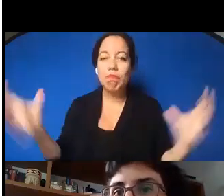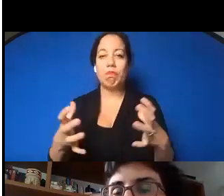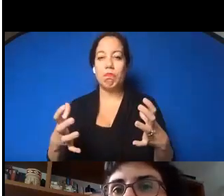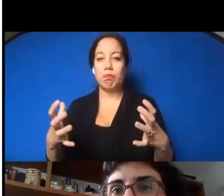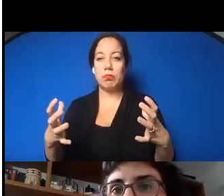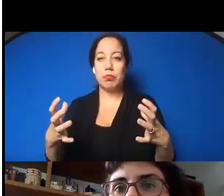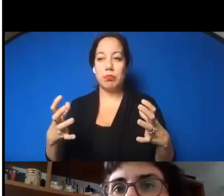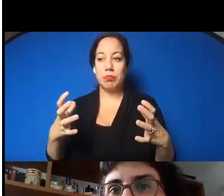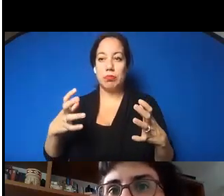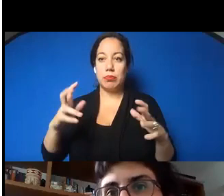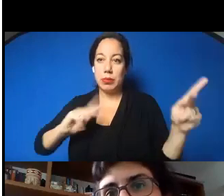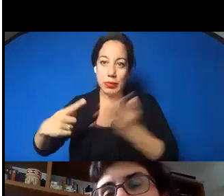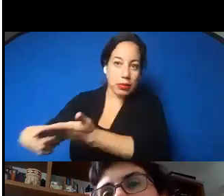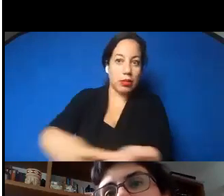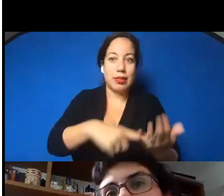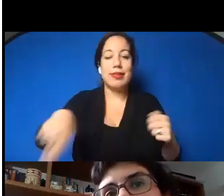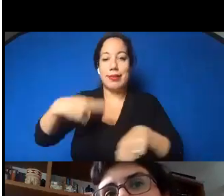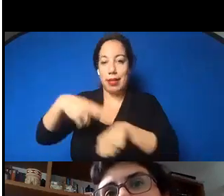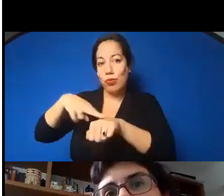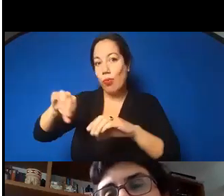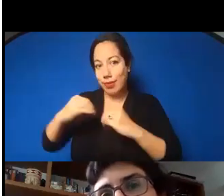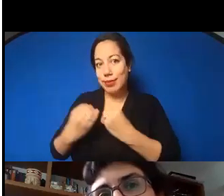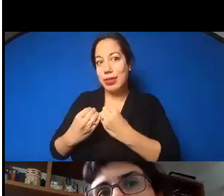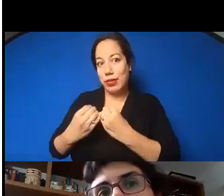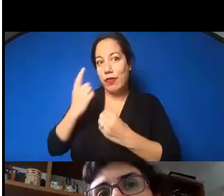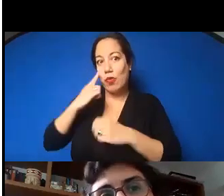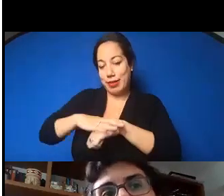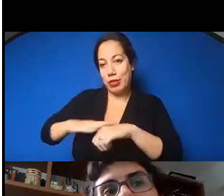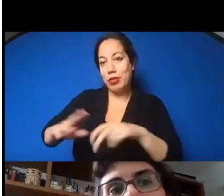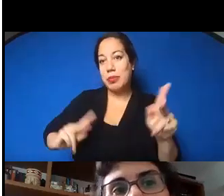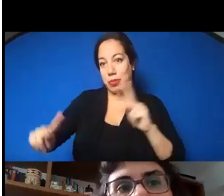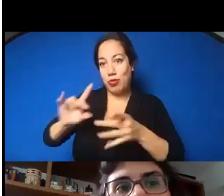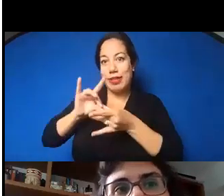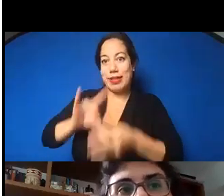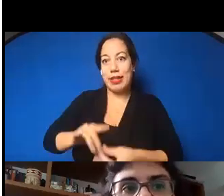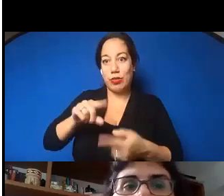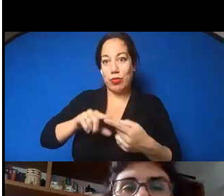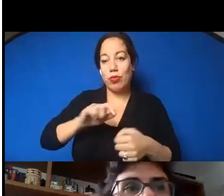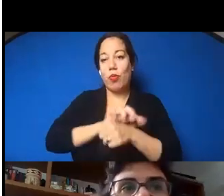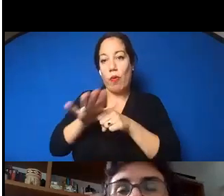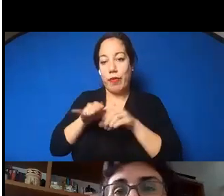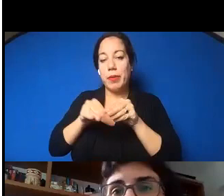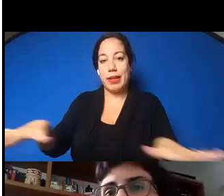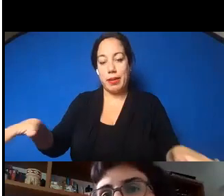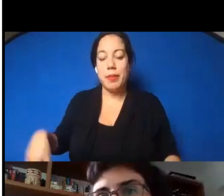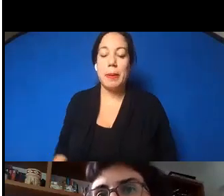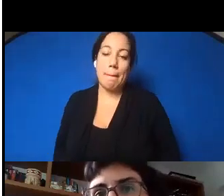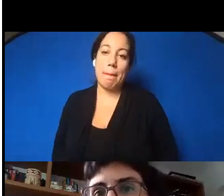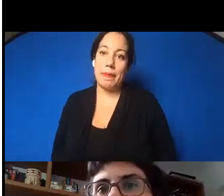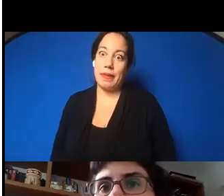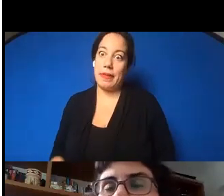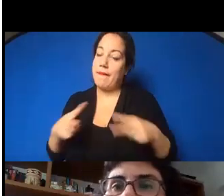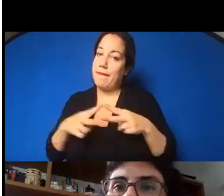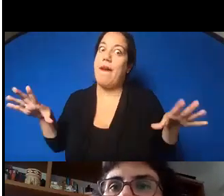to discuss a national organization for indigenous people related to COVID pandemic. And they are very, very